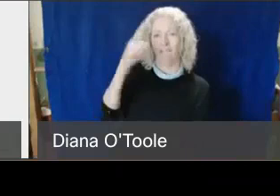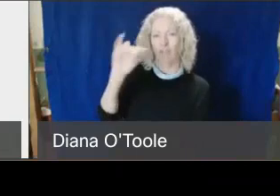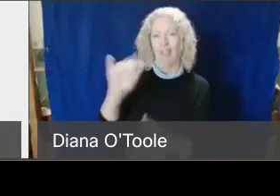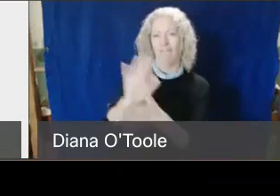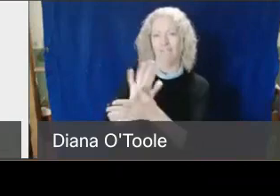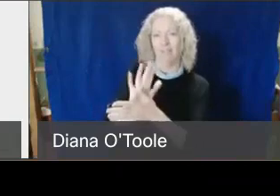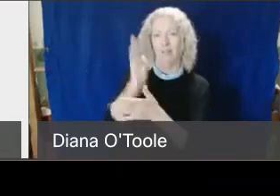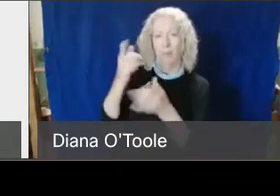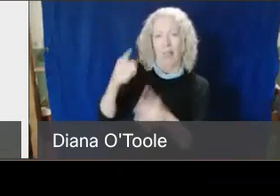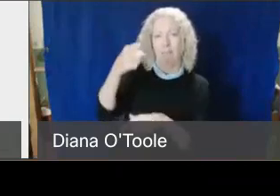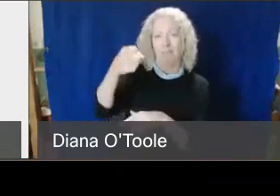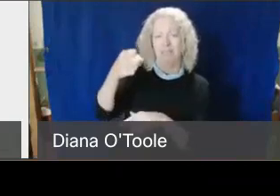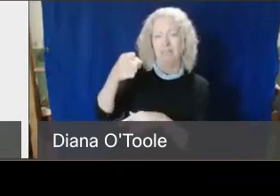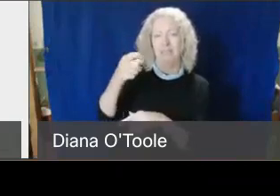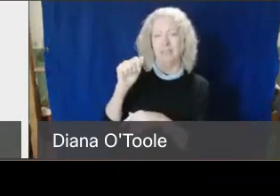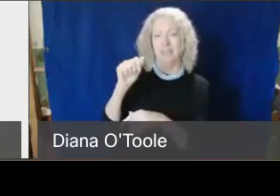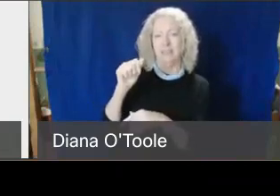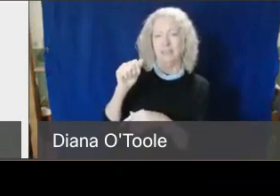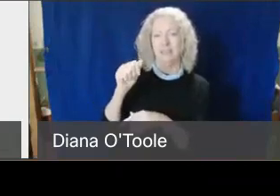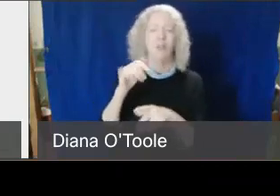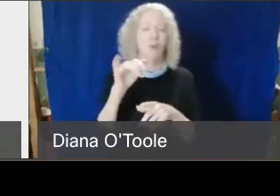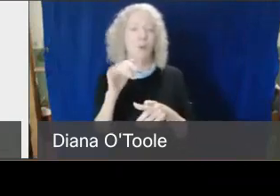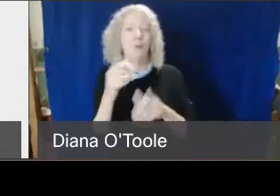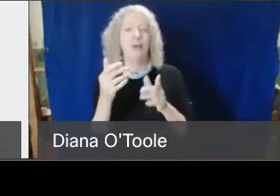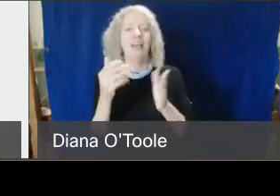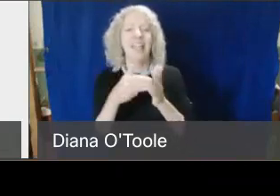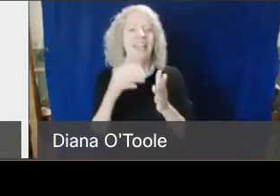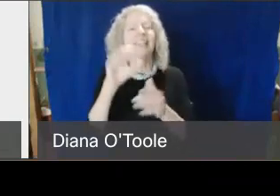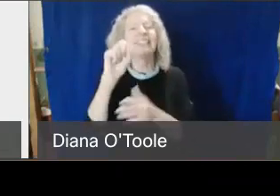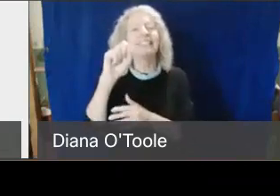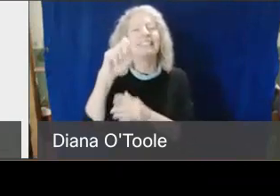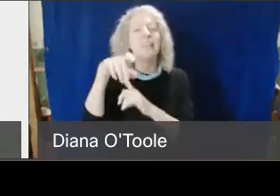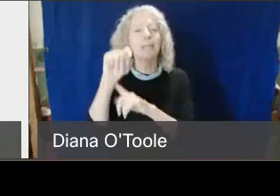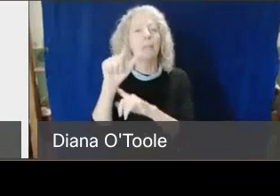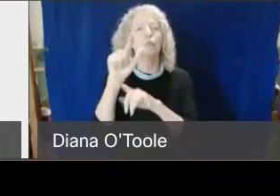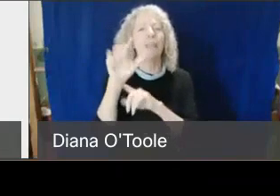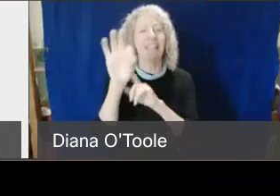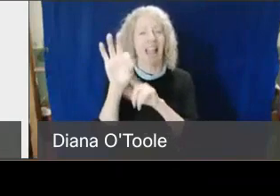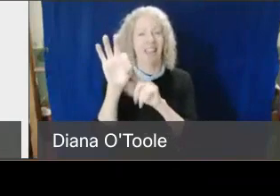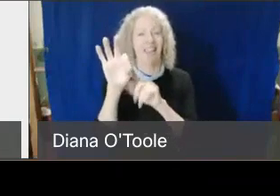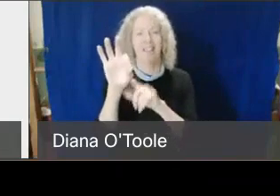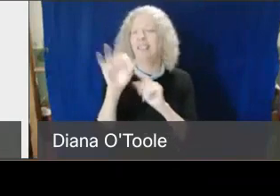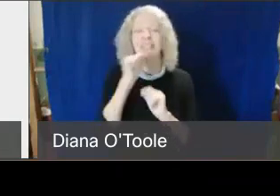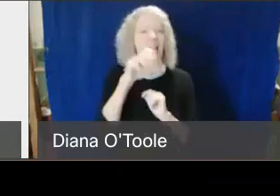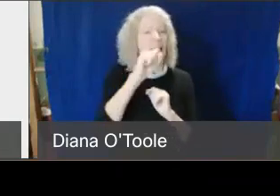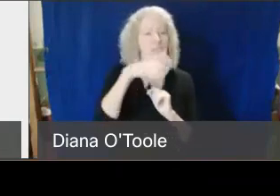Thank you. I'm just going to switch back here. September 29th is the correct date, corrected from 22nd.